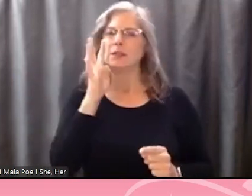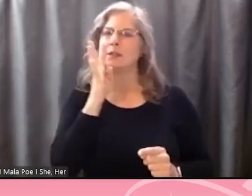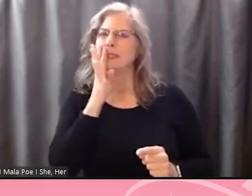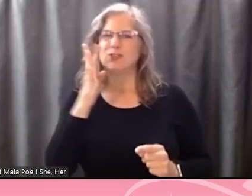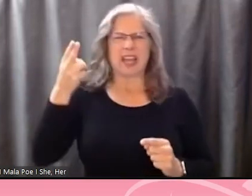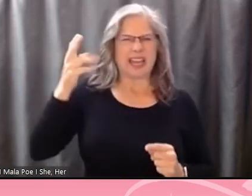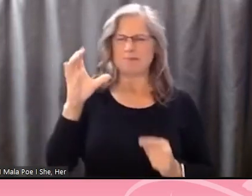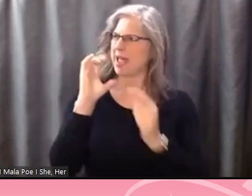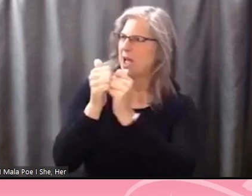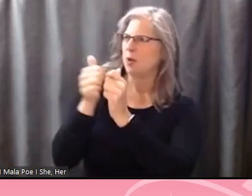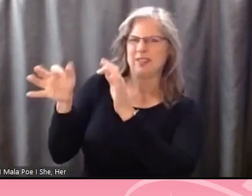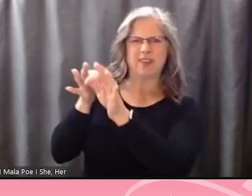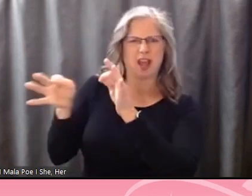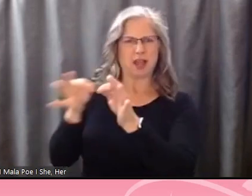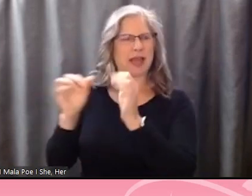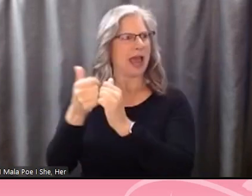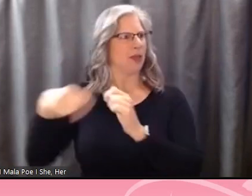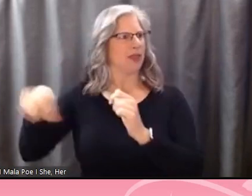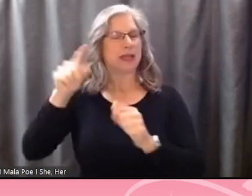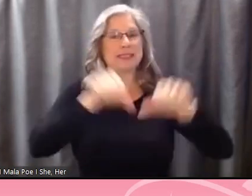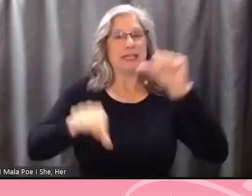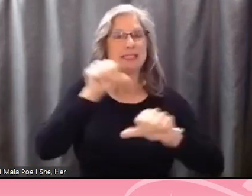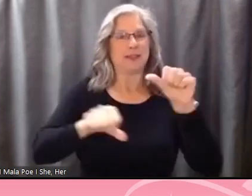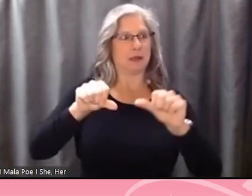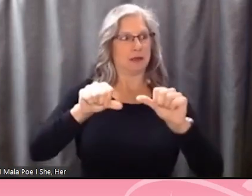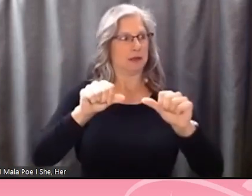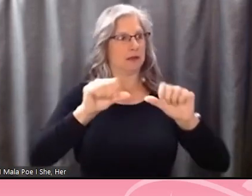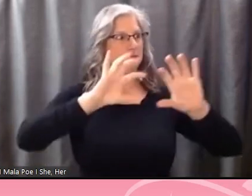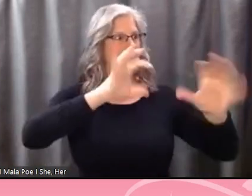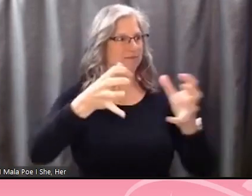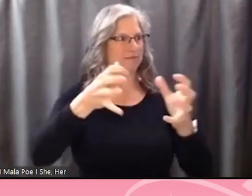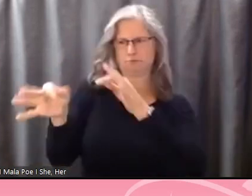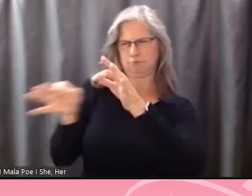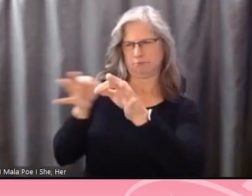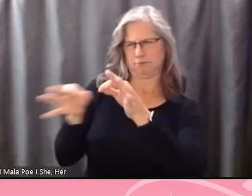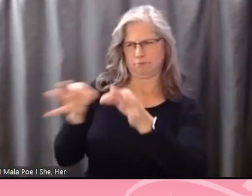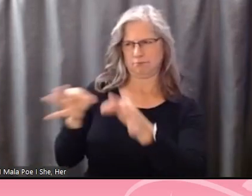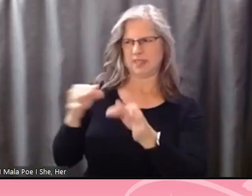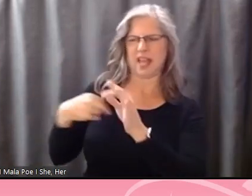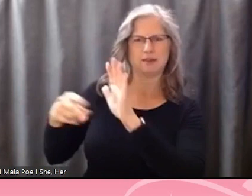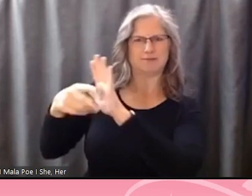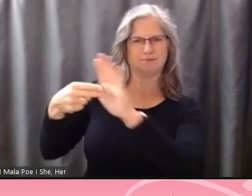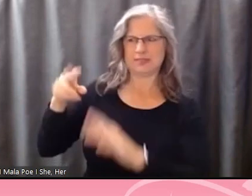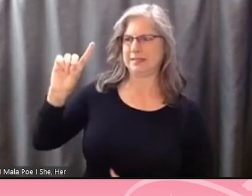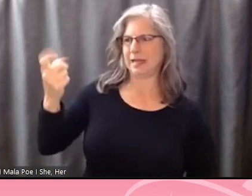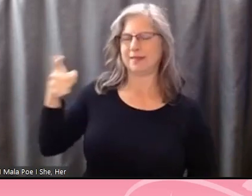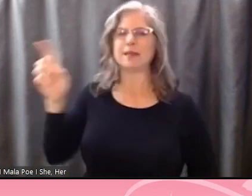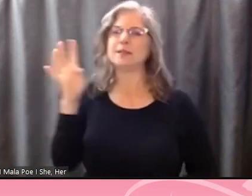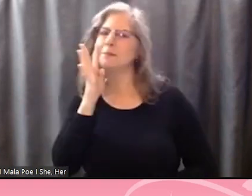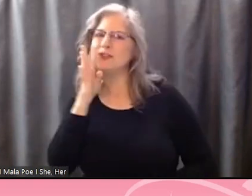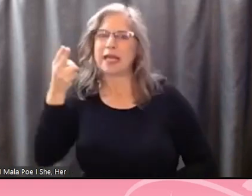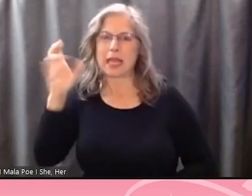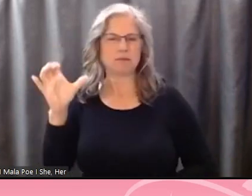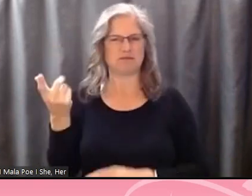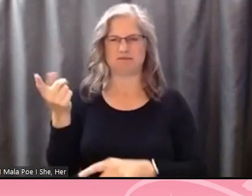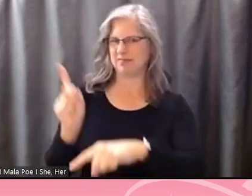defined? And how does the scientific community recognize the symptoms to describe and diagnose a speech handicap? It